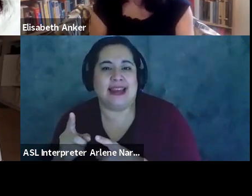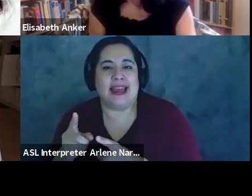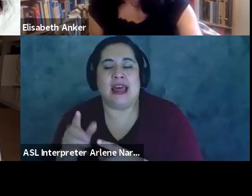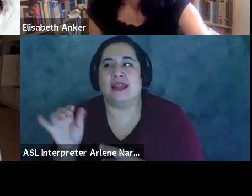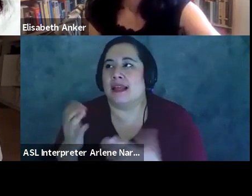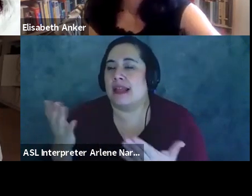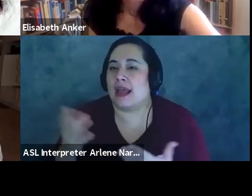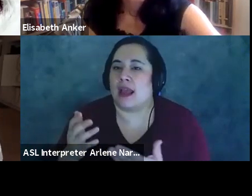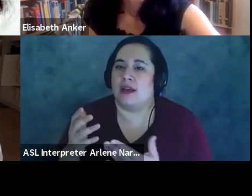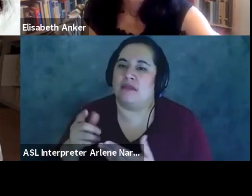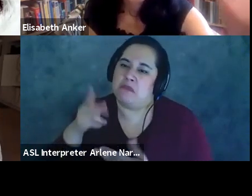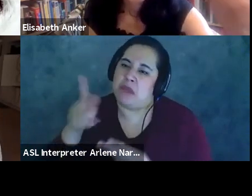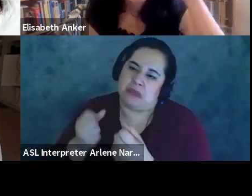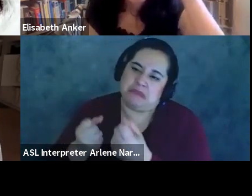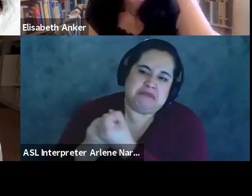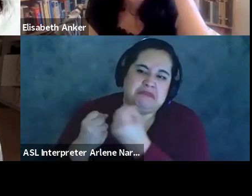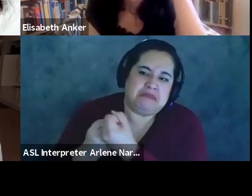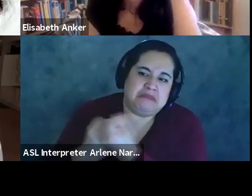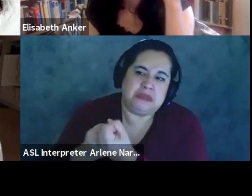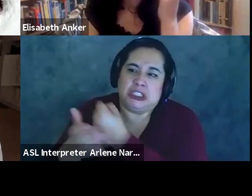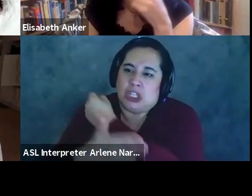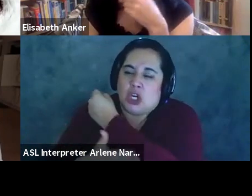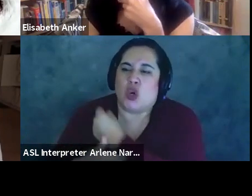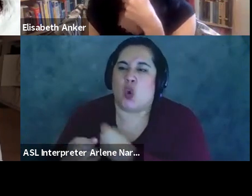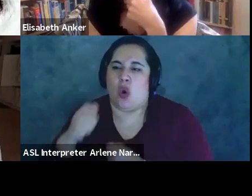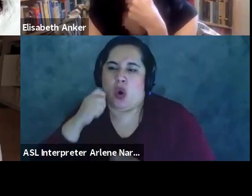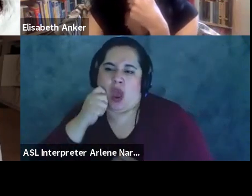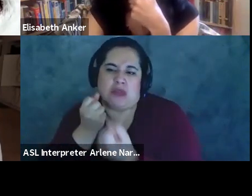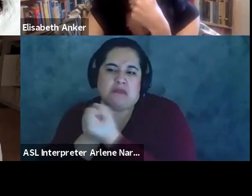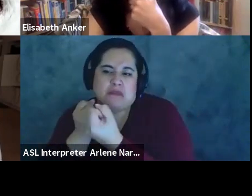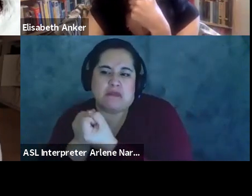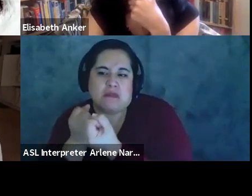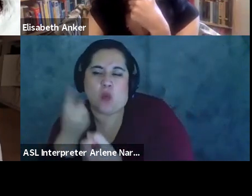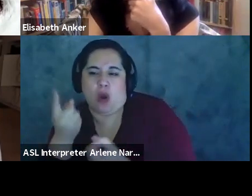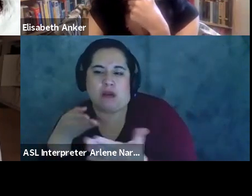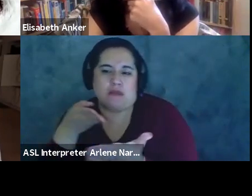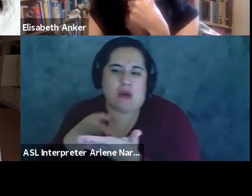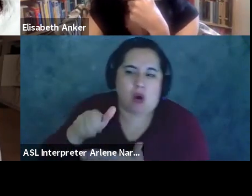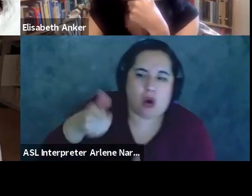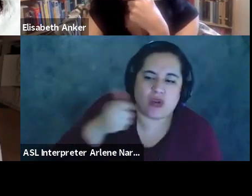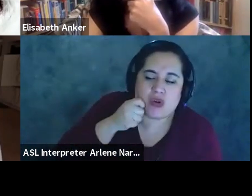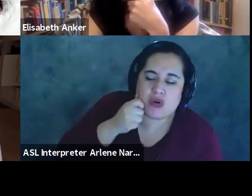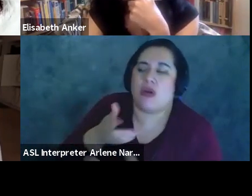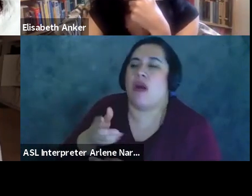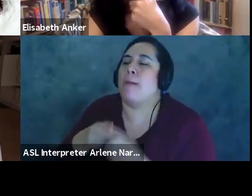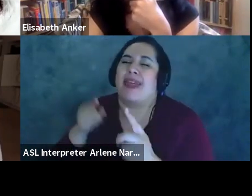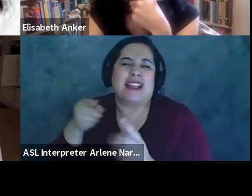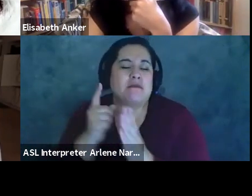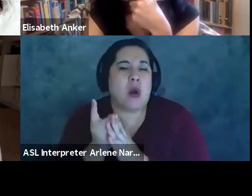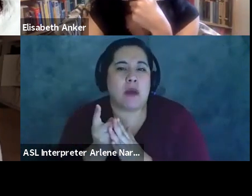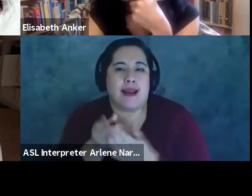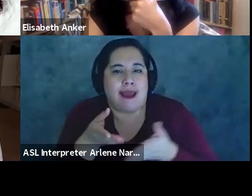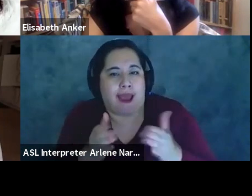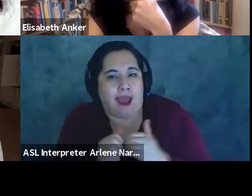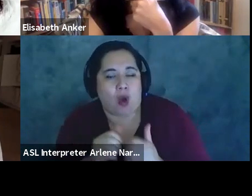like nationalism, ethnic identity, and I think this moment and the ways in